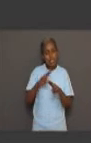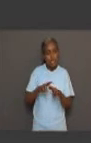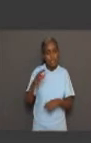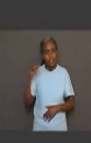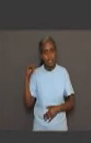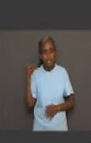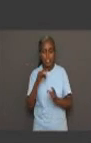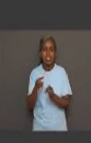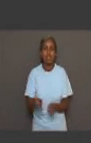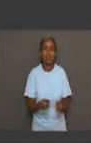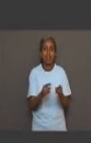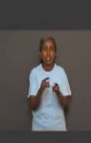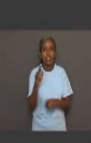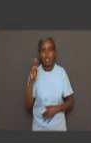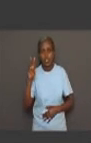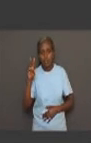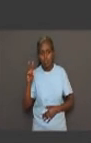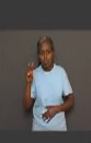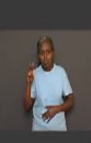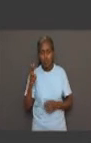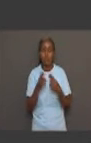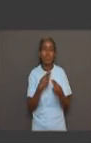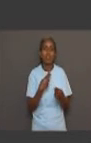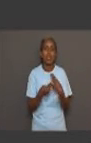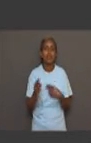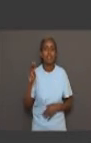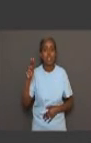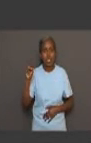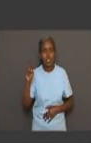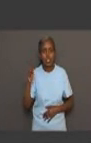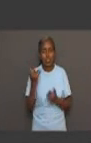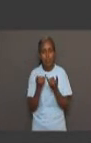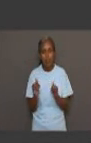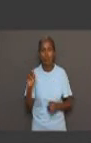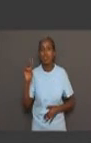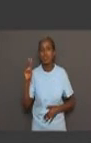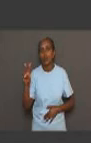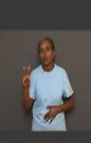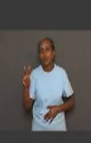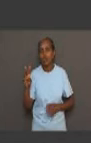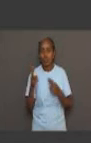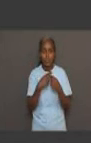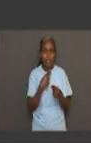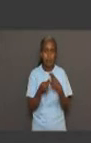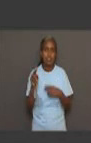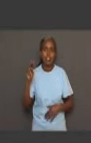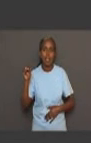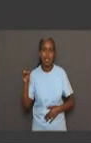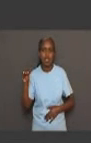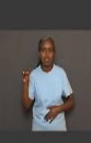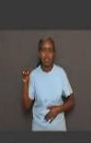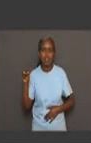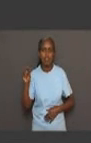Stated another way, 2 times n over 2